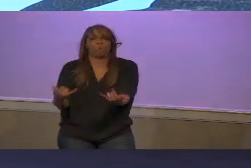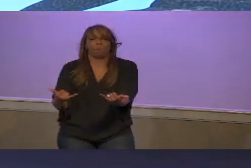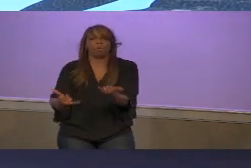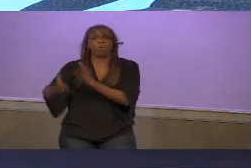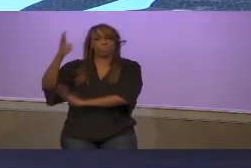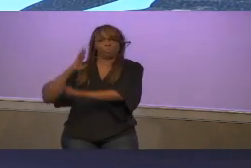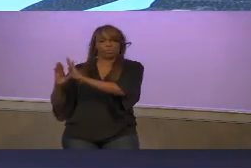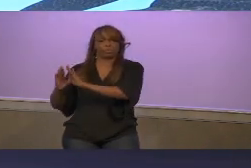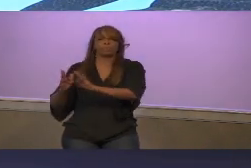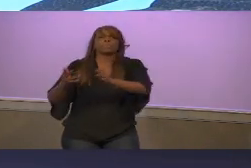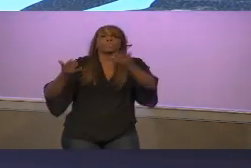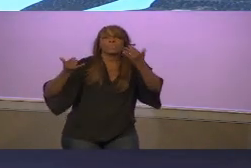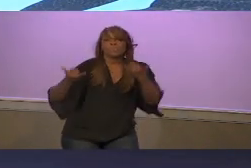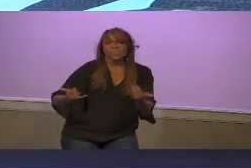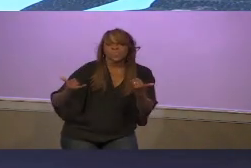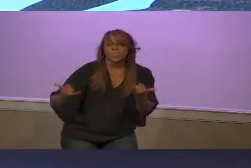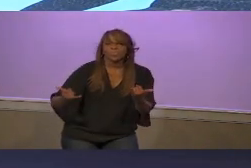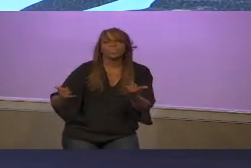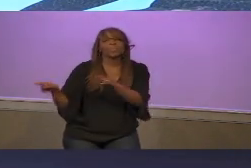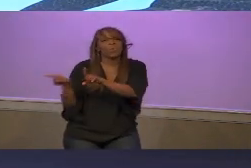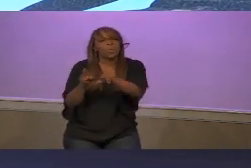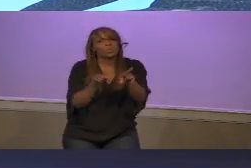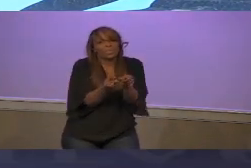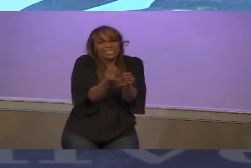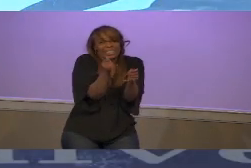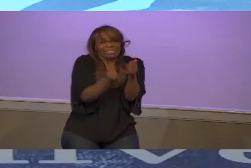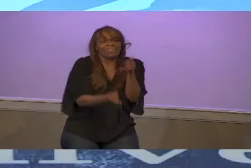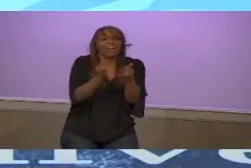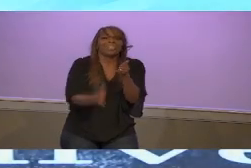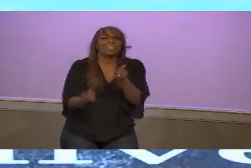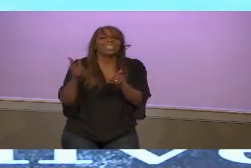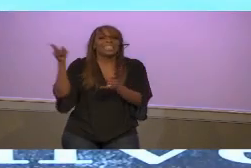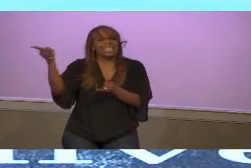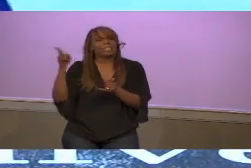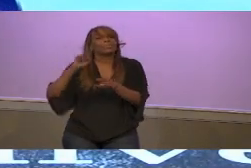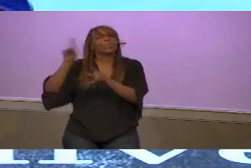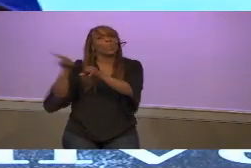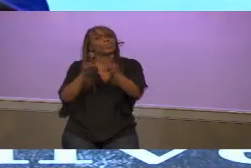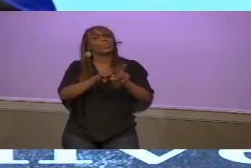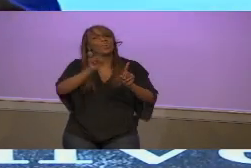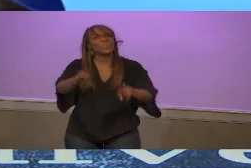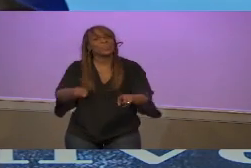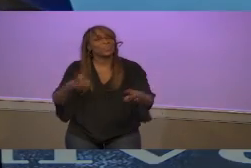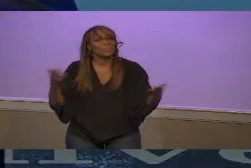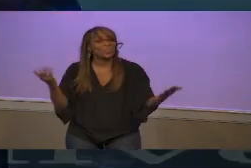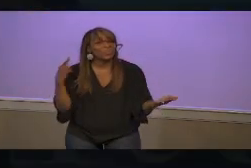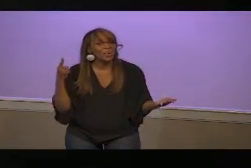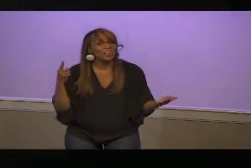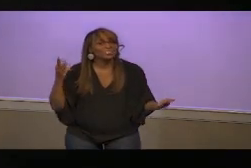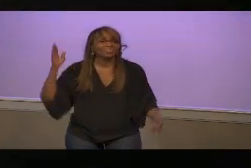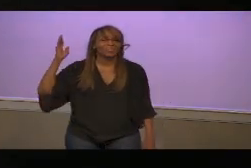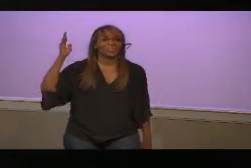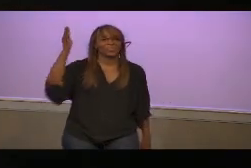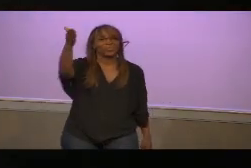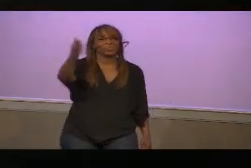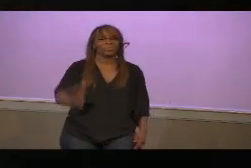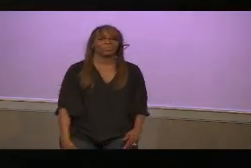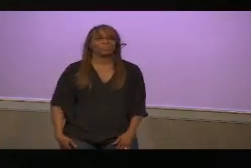But finally, this psalm tells us that he is our answer to the